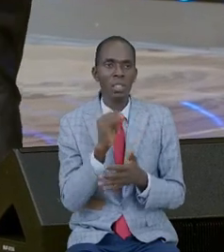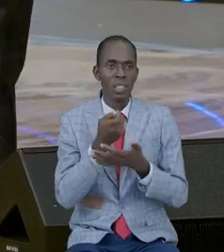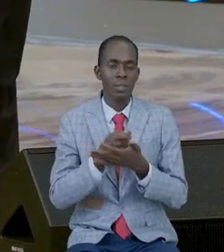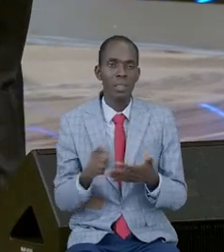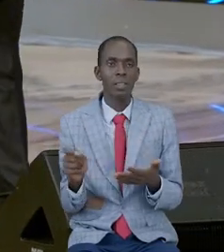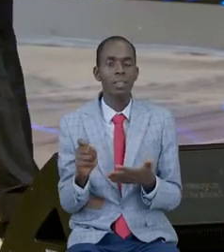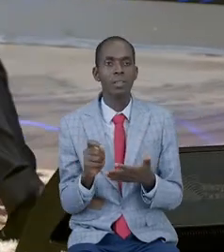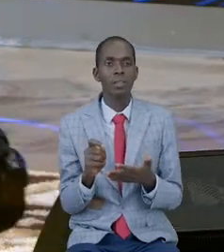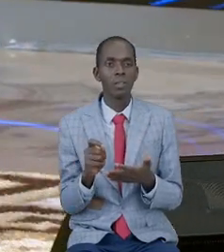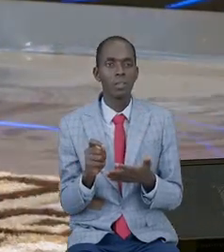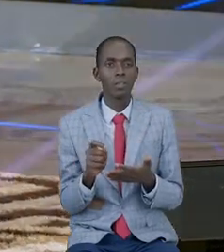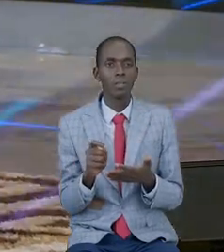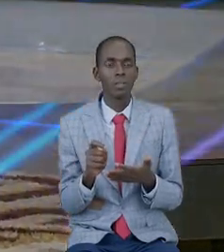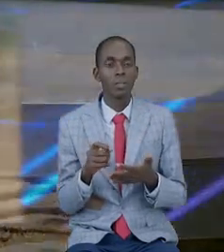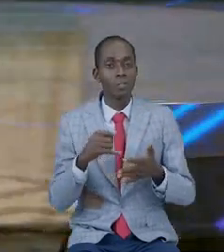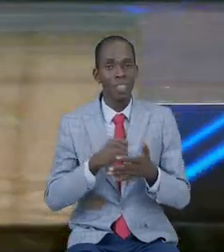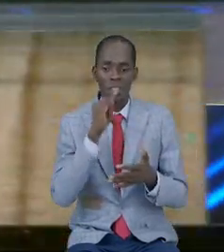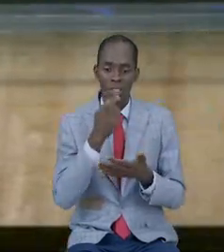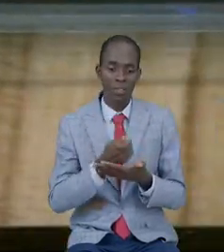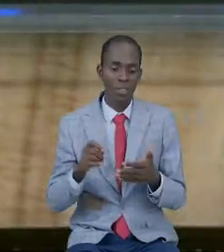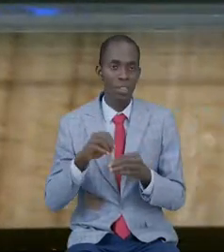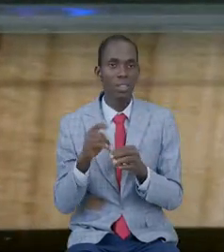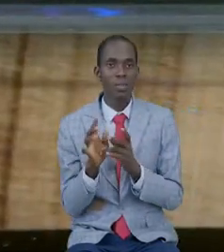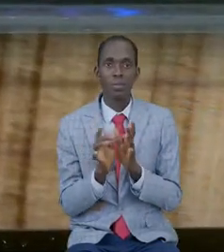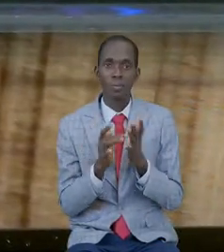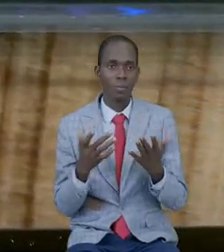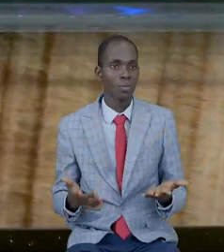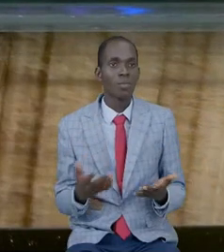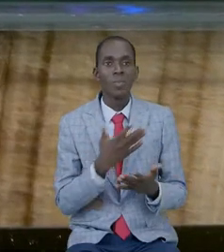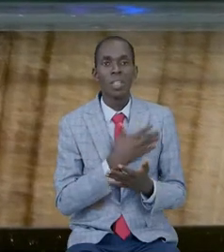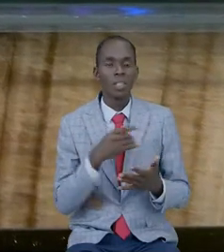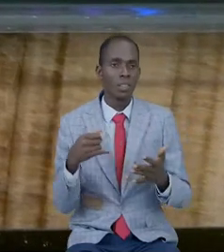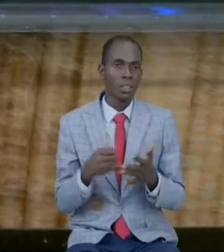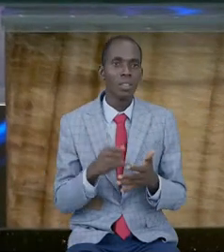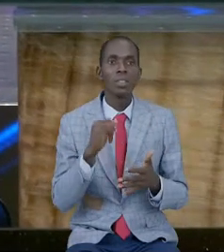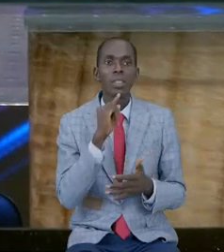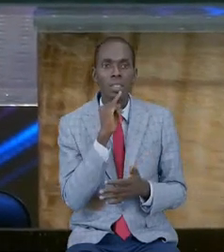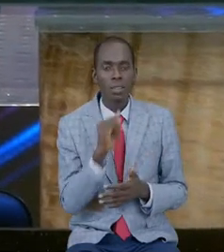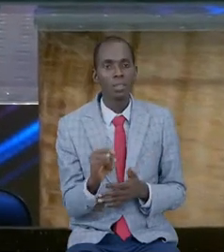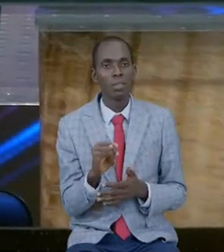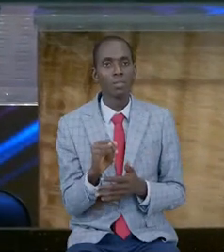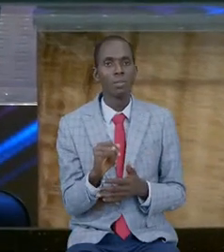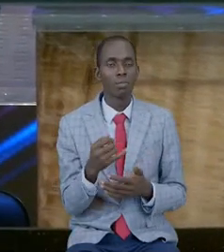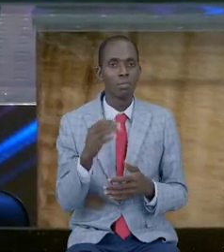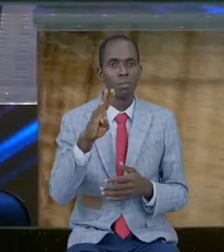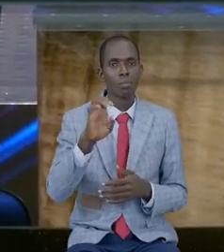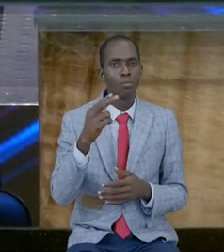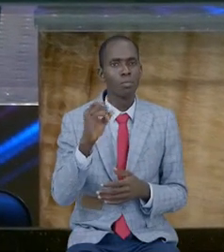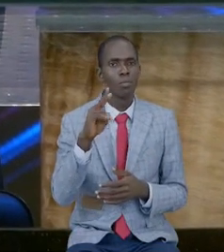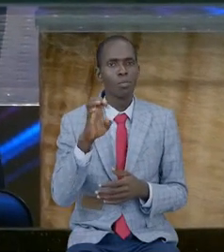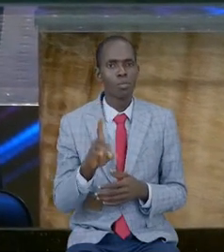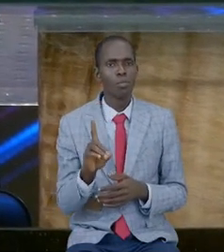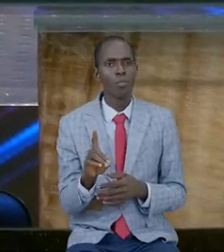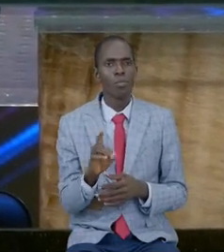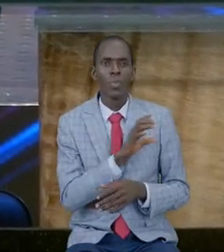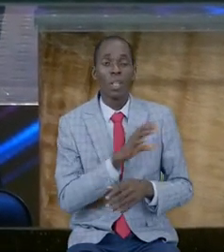is reaching in the scriptures and those it behooves christ to suffer and to